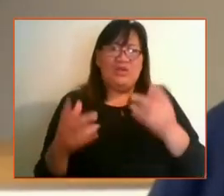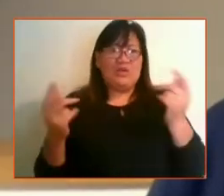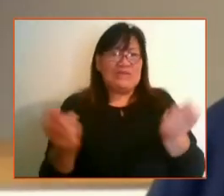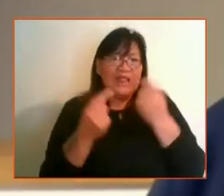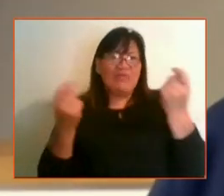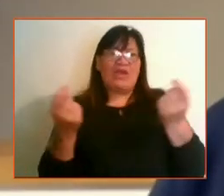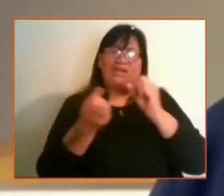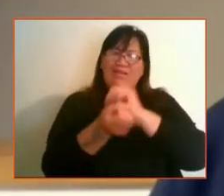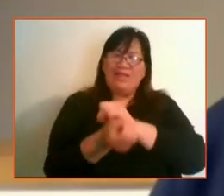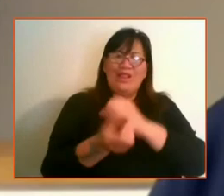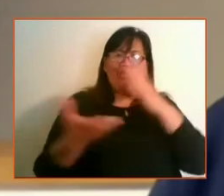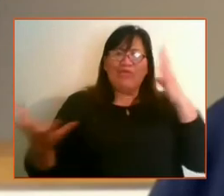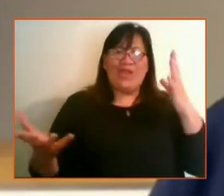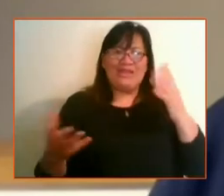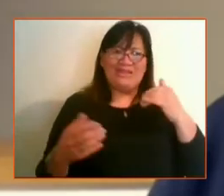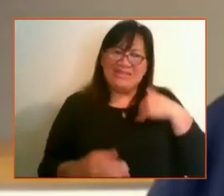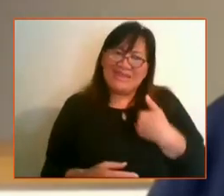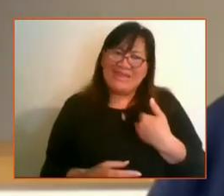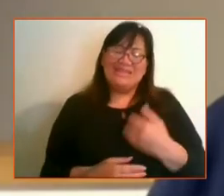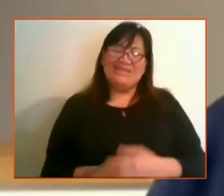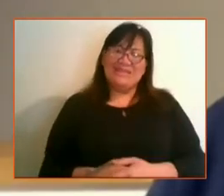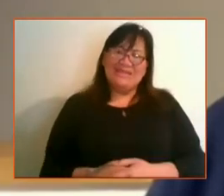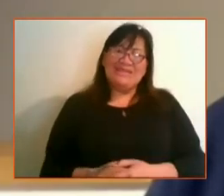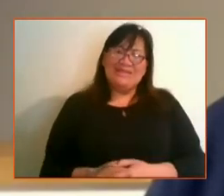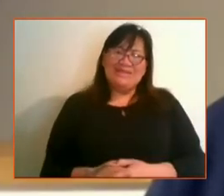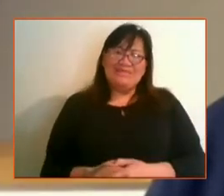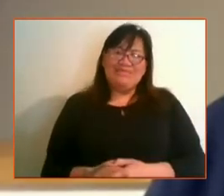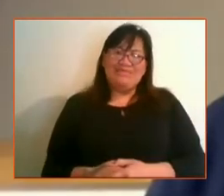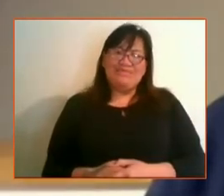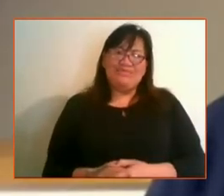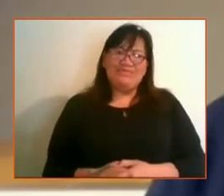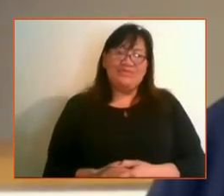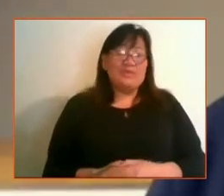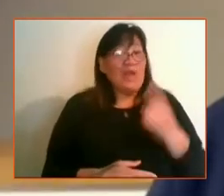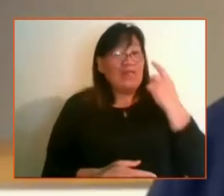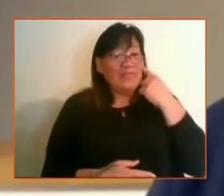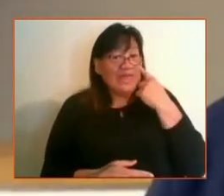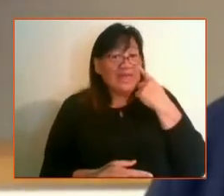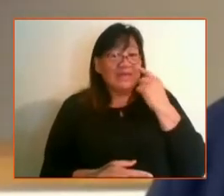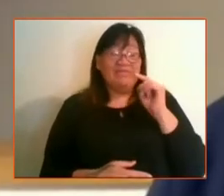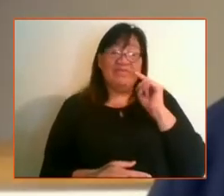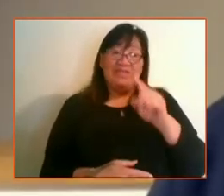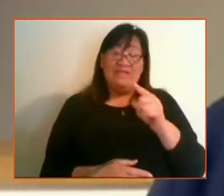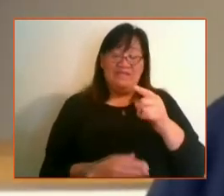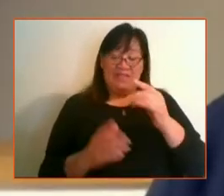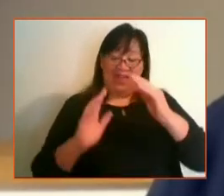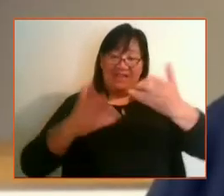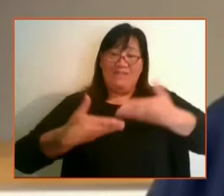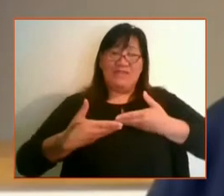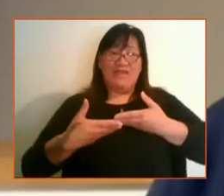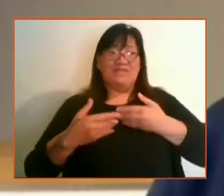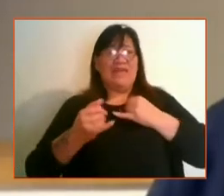liberated. And I think that it does give us an international point of difference,